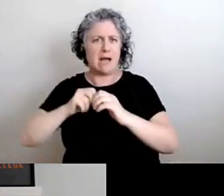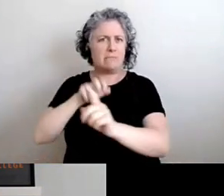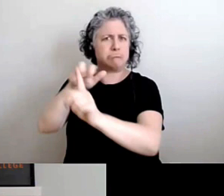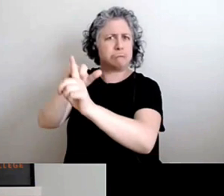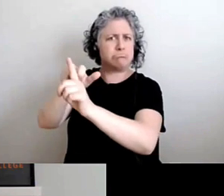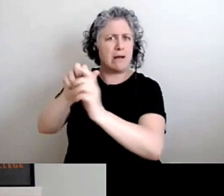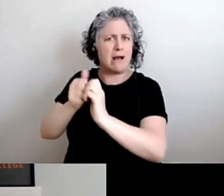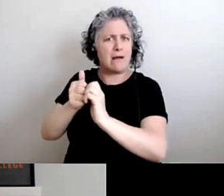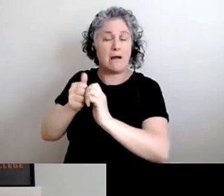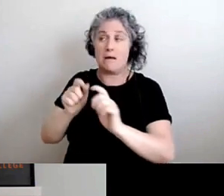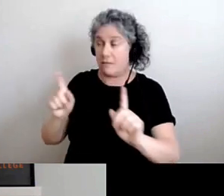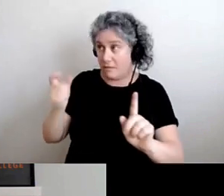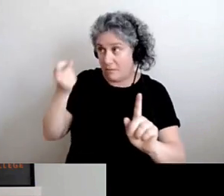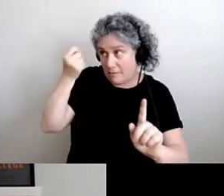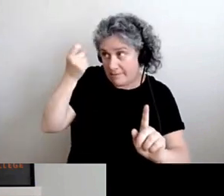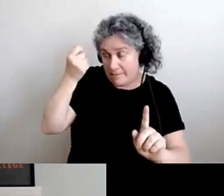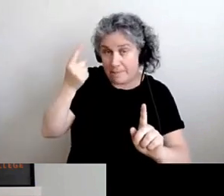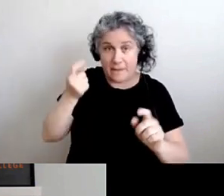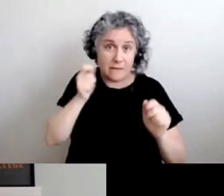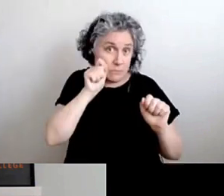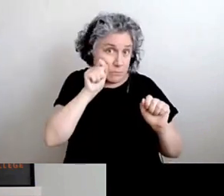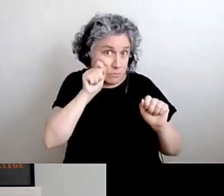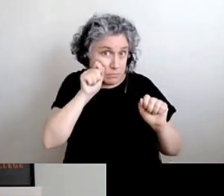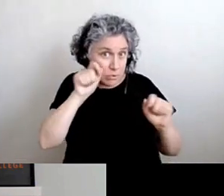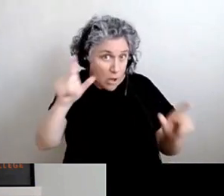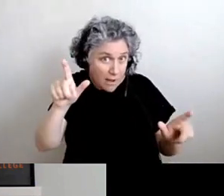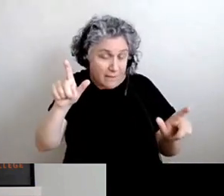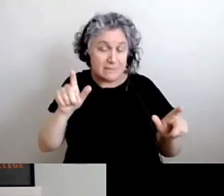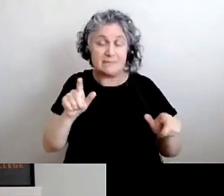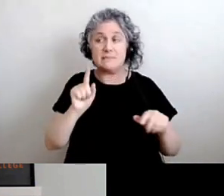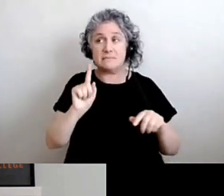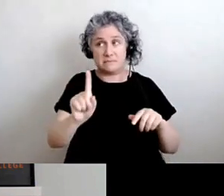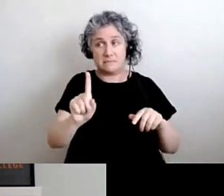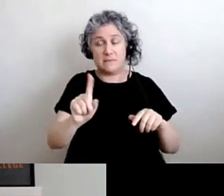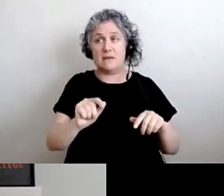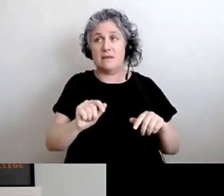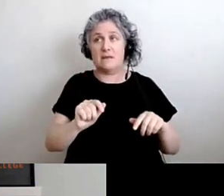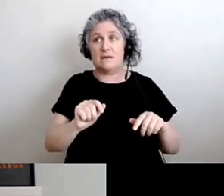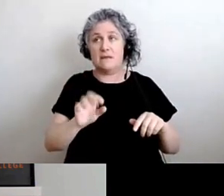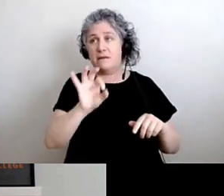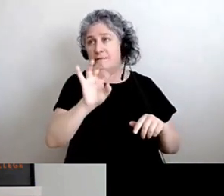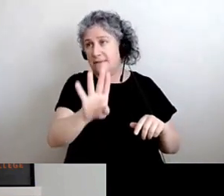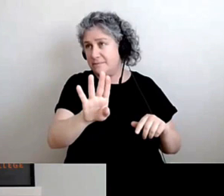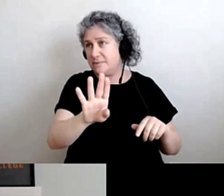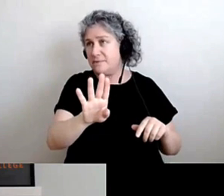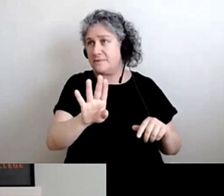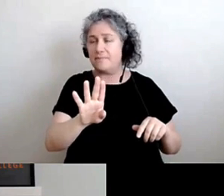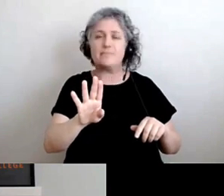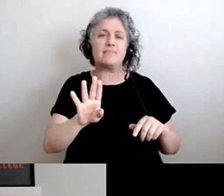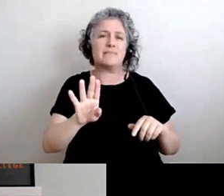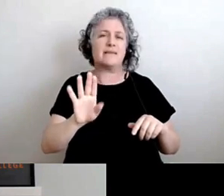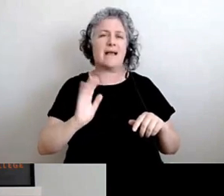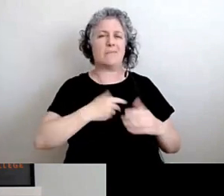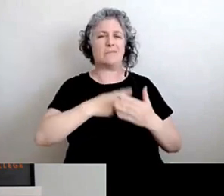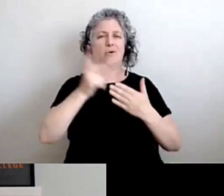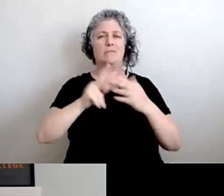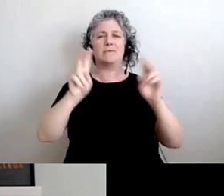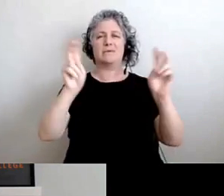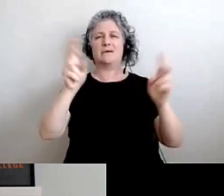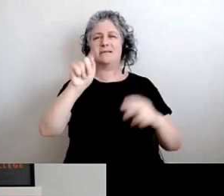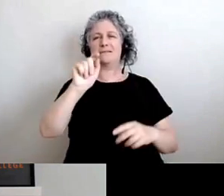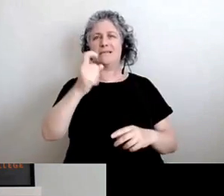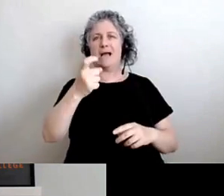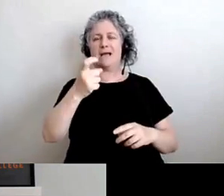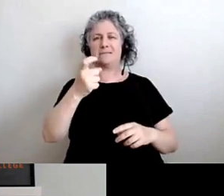Surprisingly, though, what Facebook does, so there's a couple things. We track them with our tax program just coming in the door,